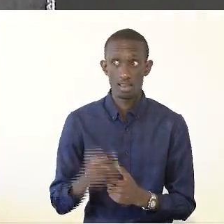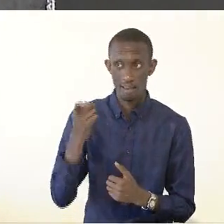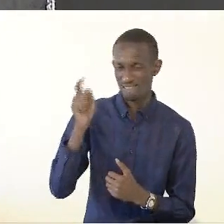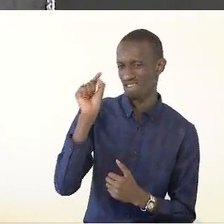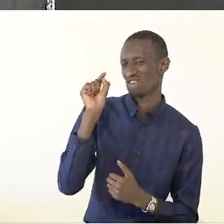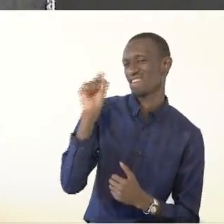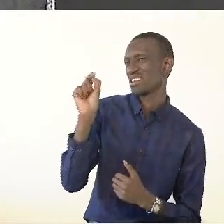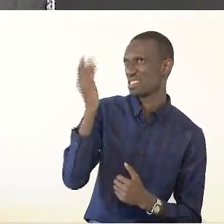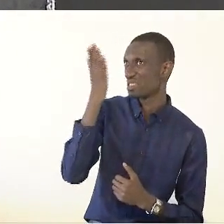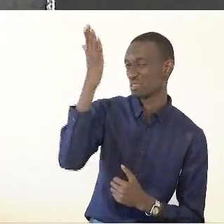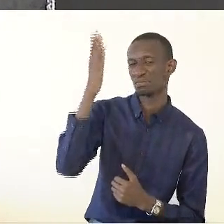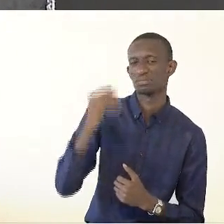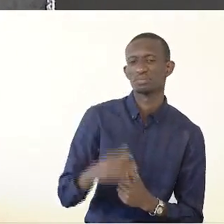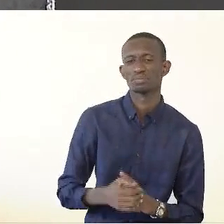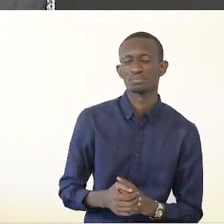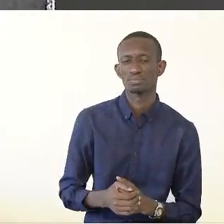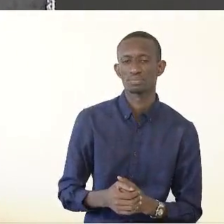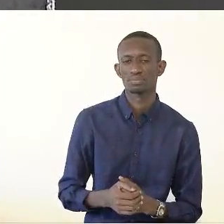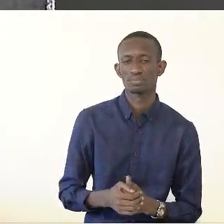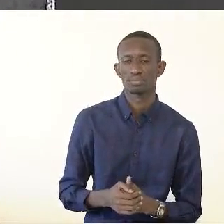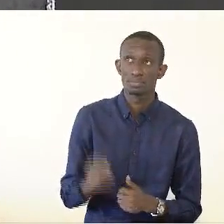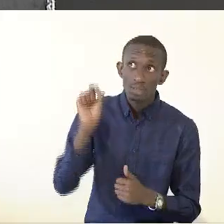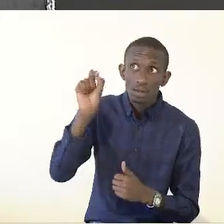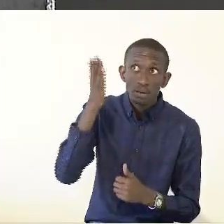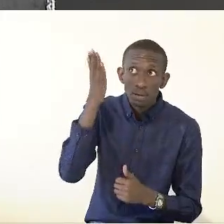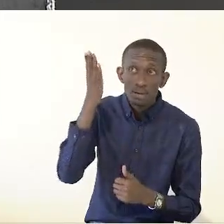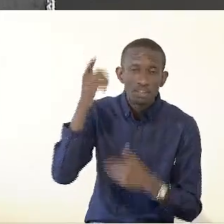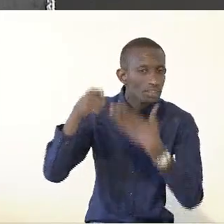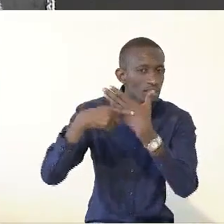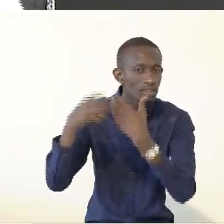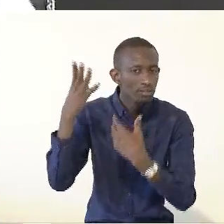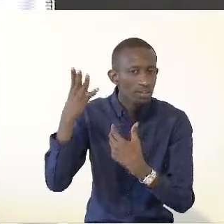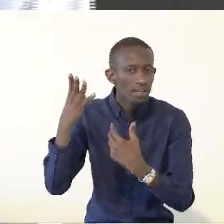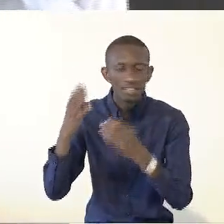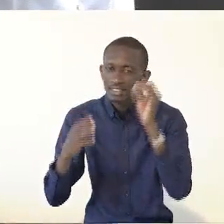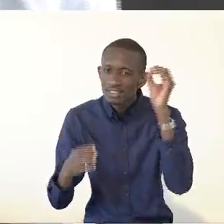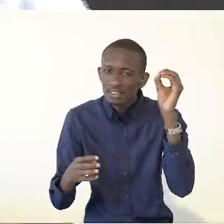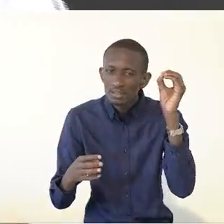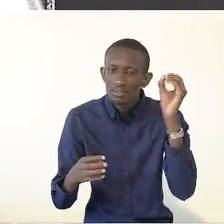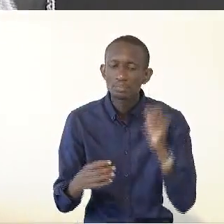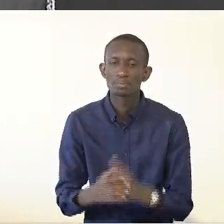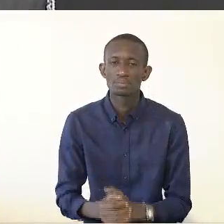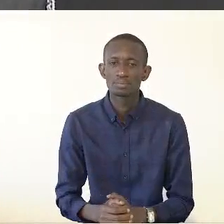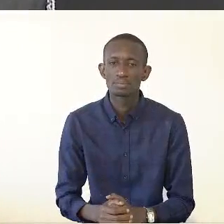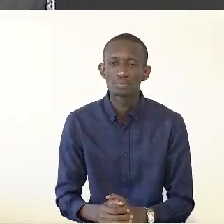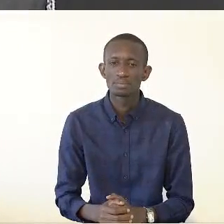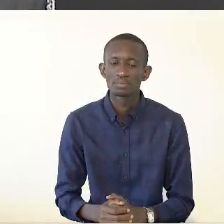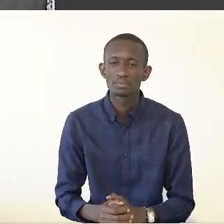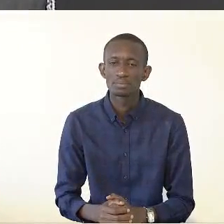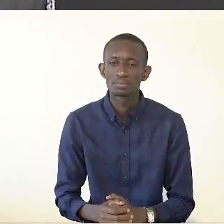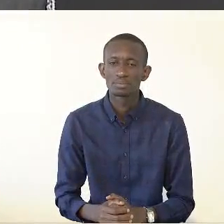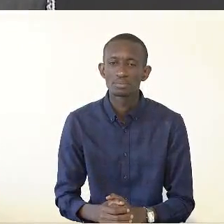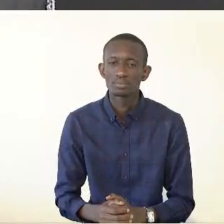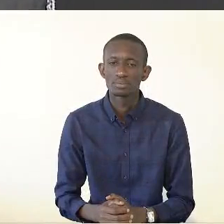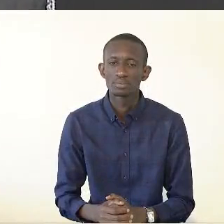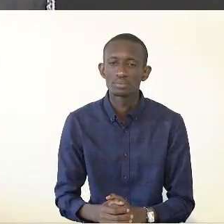is here. This point is negative 4 and 0. I want you to